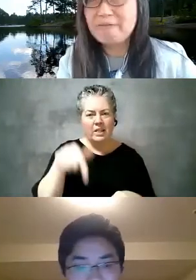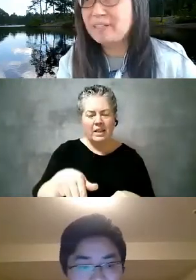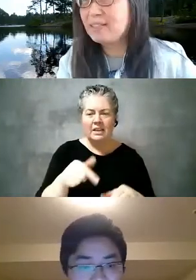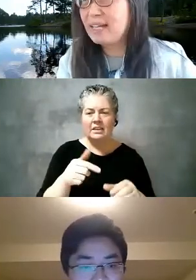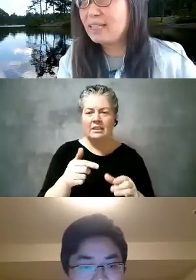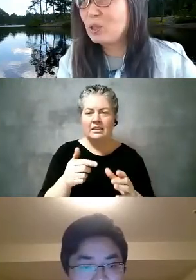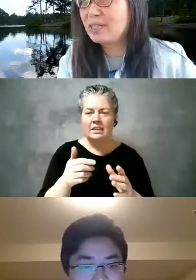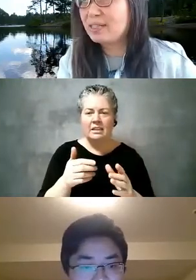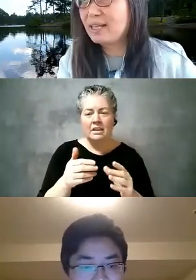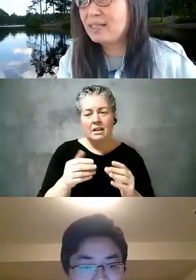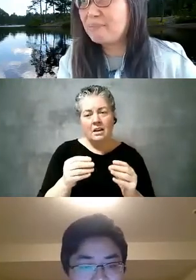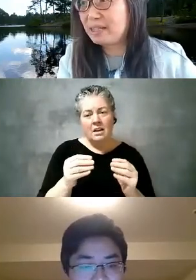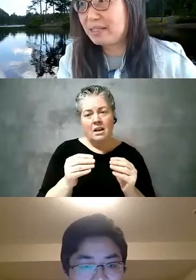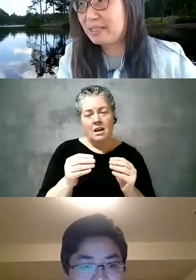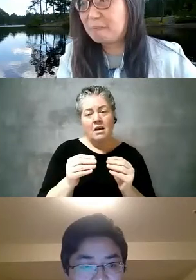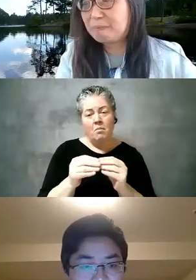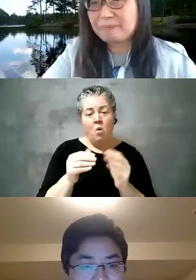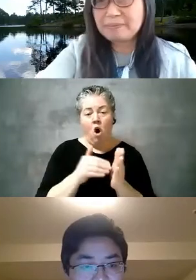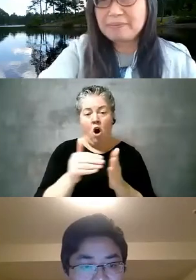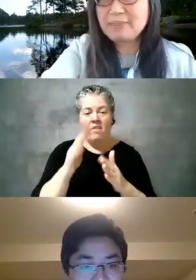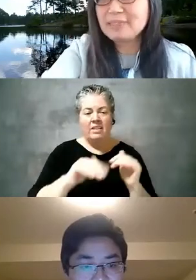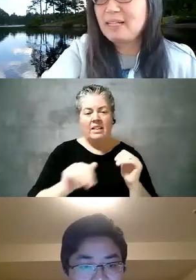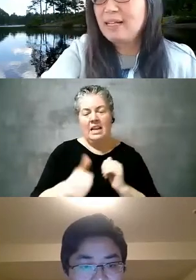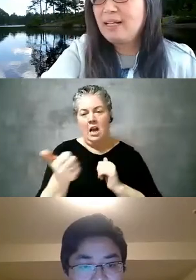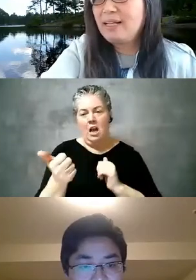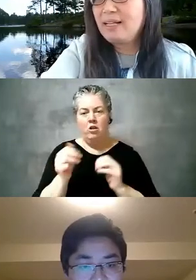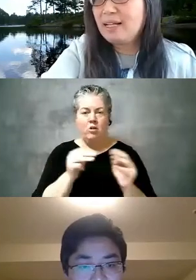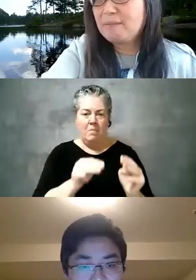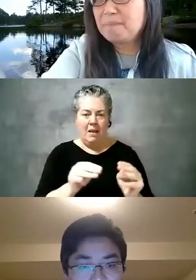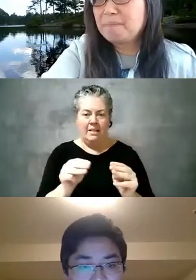more often than using other methods.